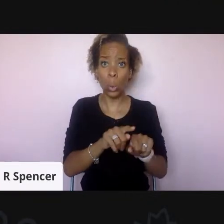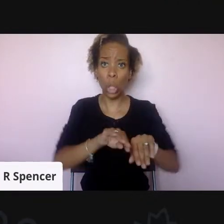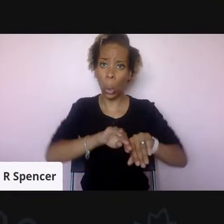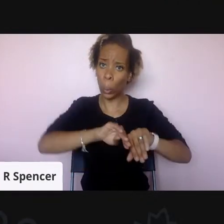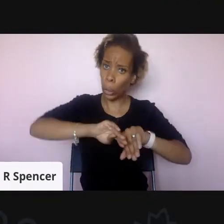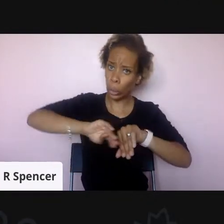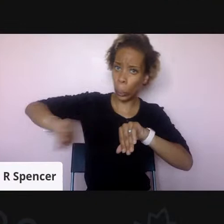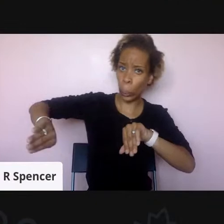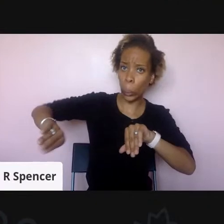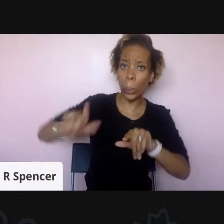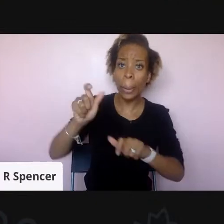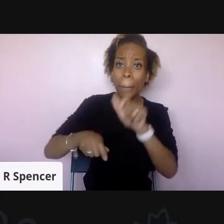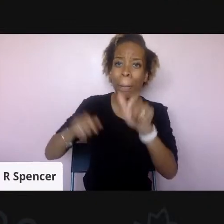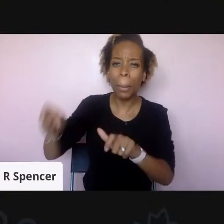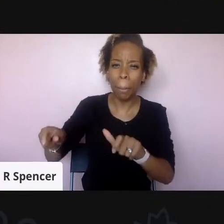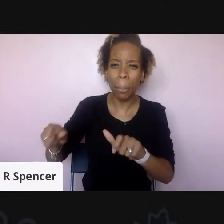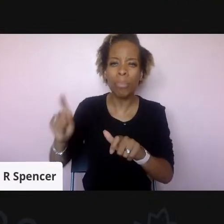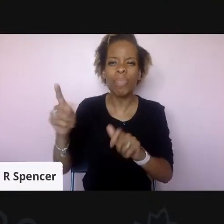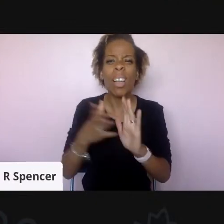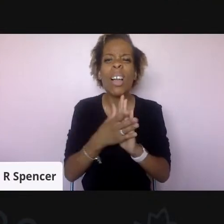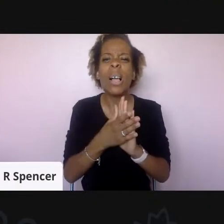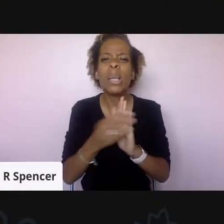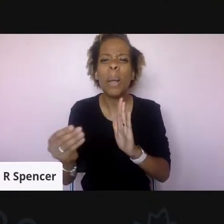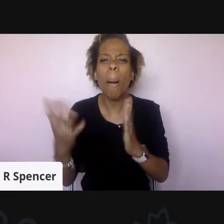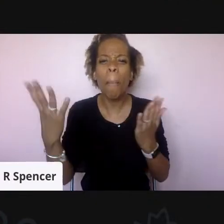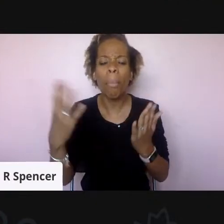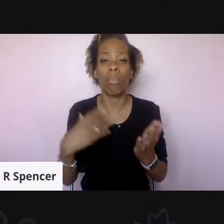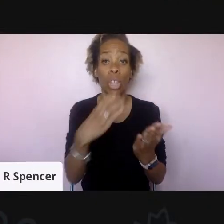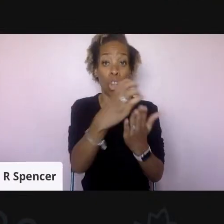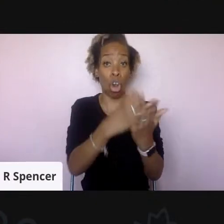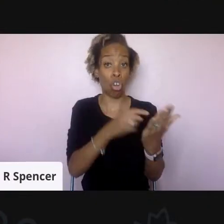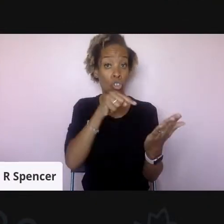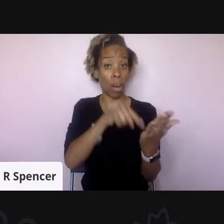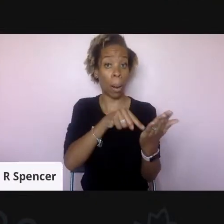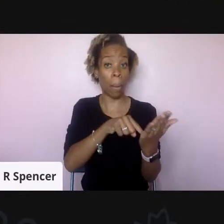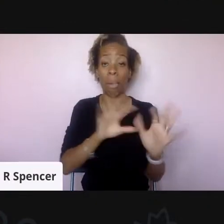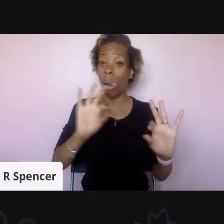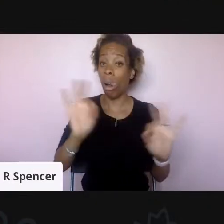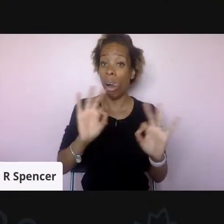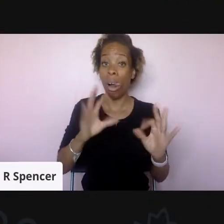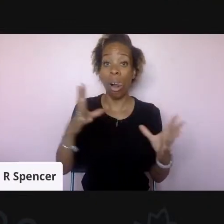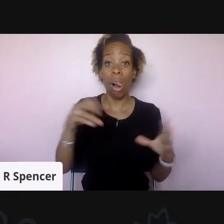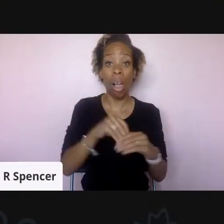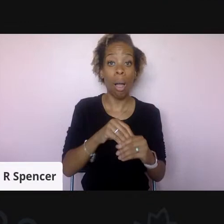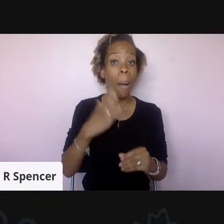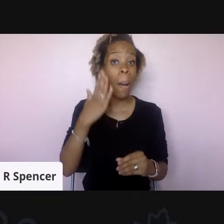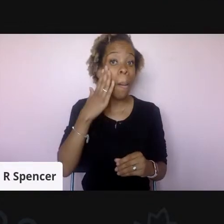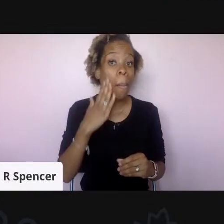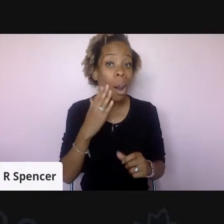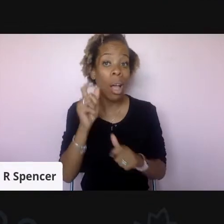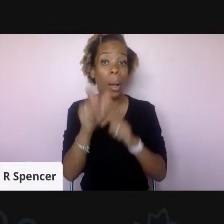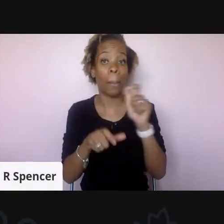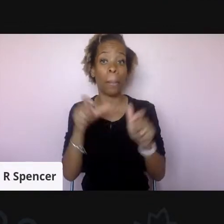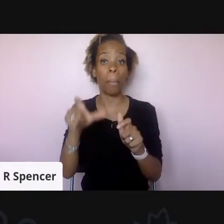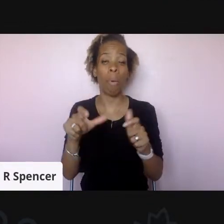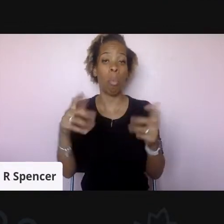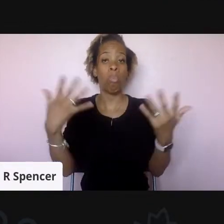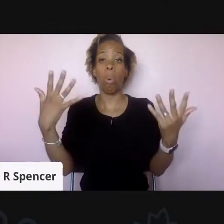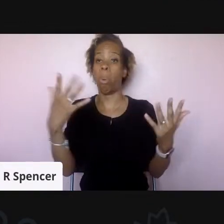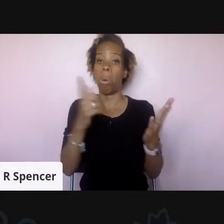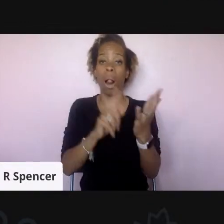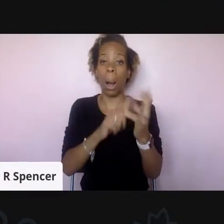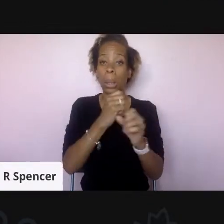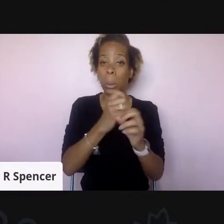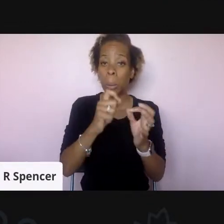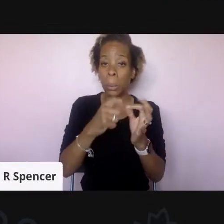For an example, curriculum that does not include Black people's voices and LGBT plus people's